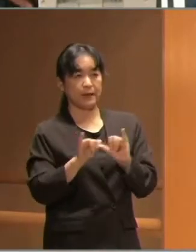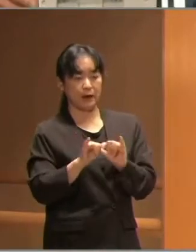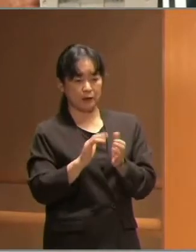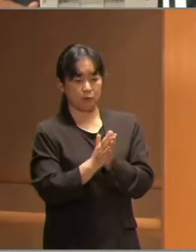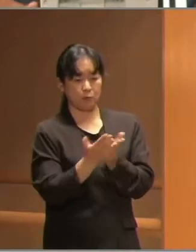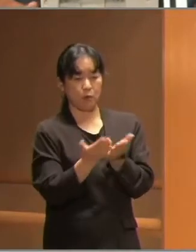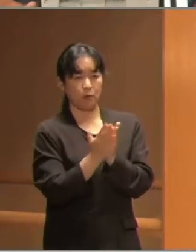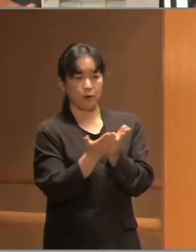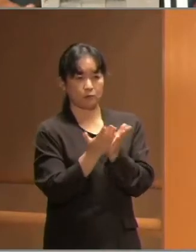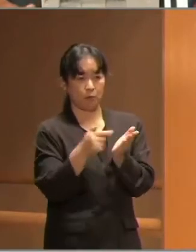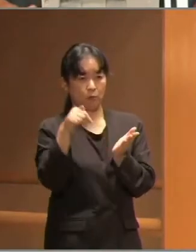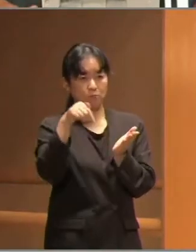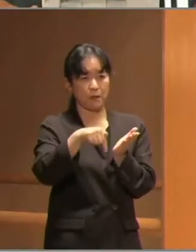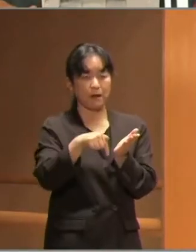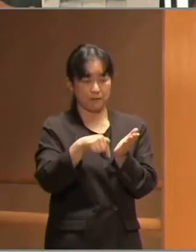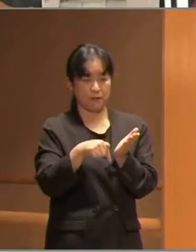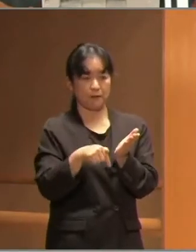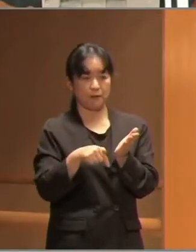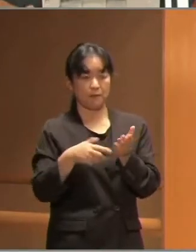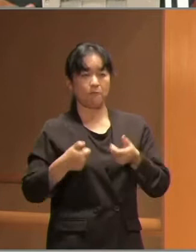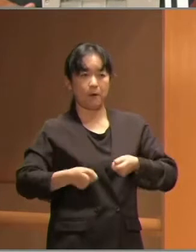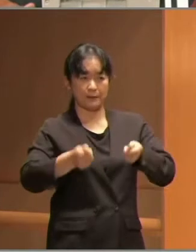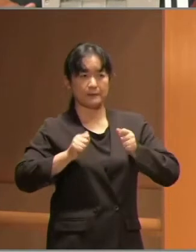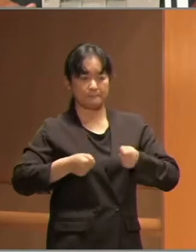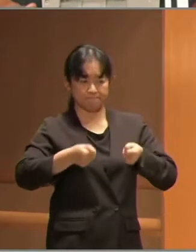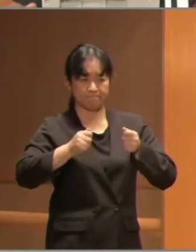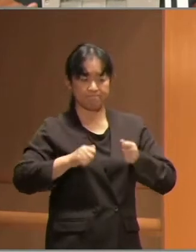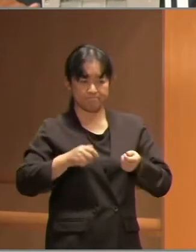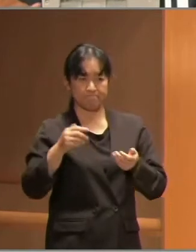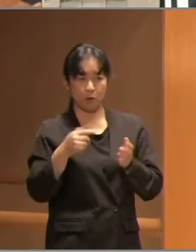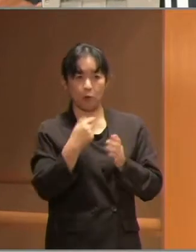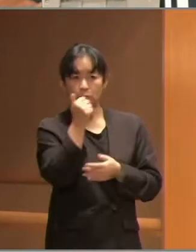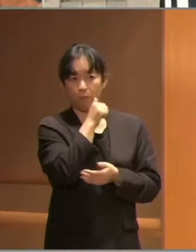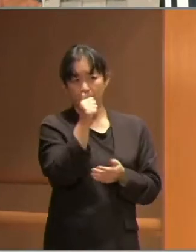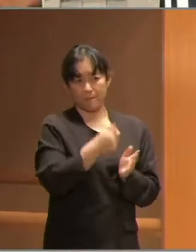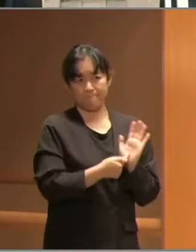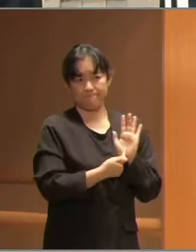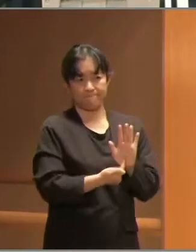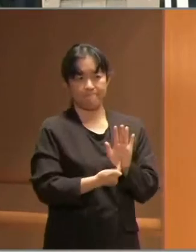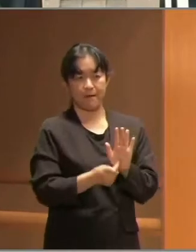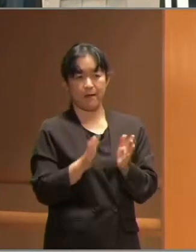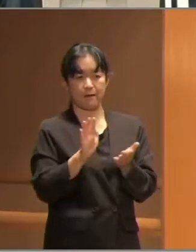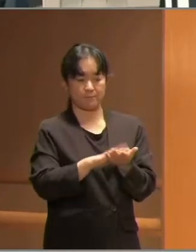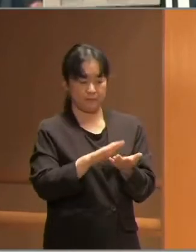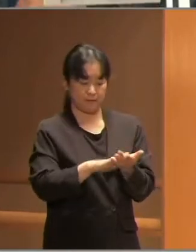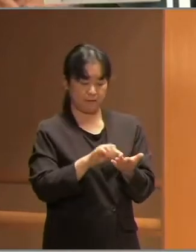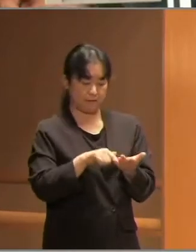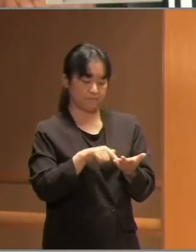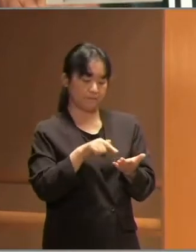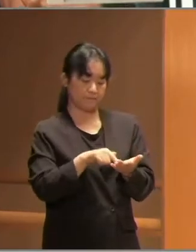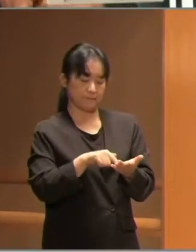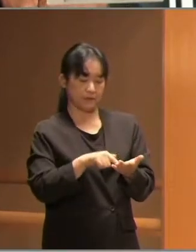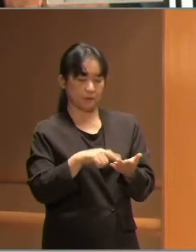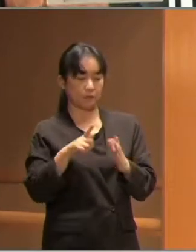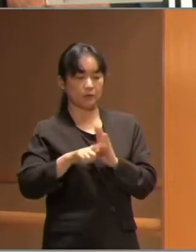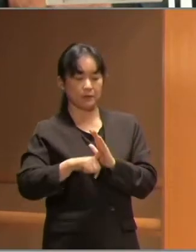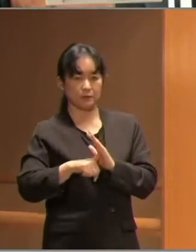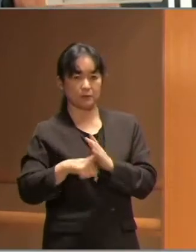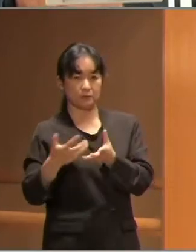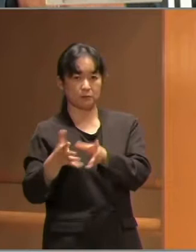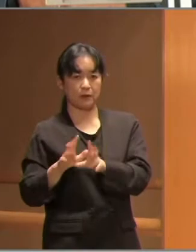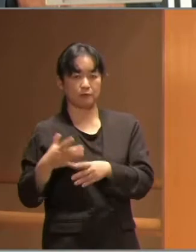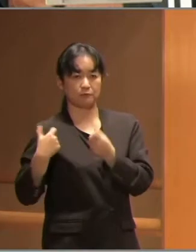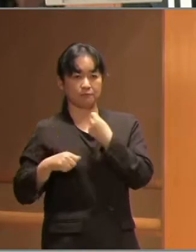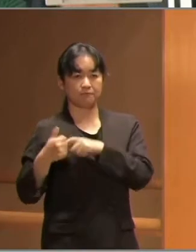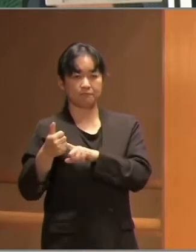only got to know about the word washi. And that was a time my classmates all